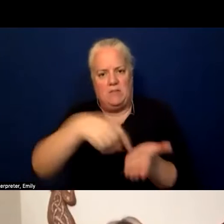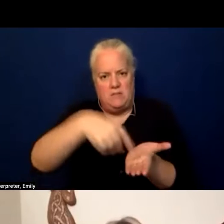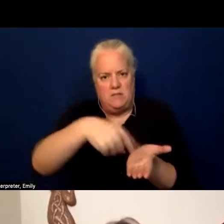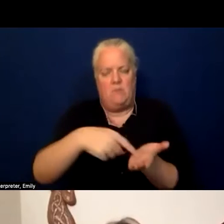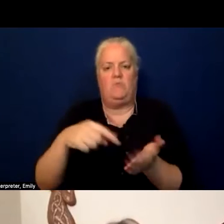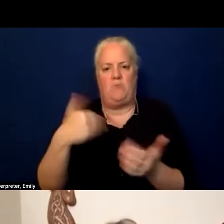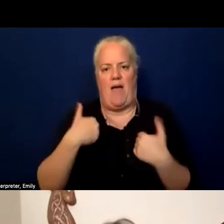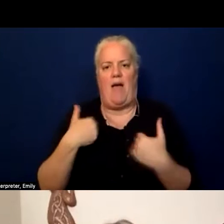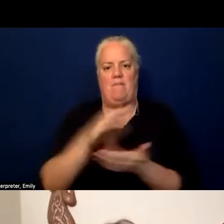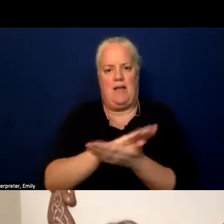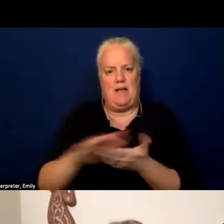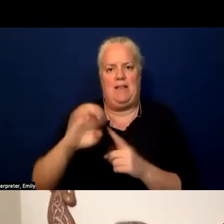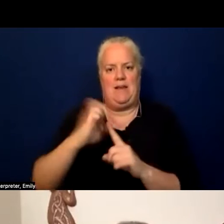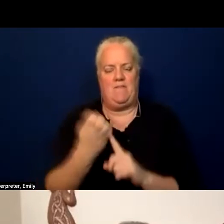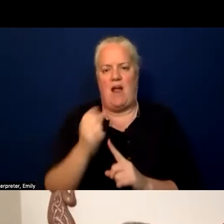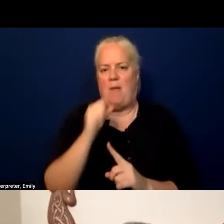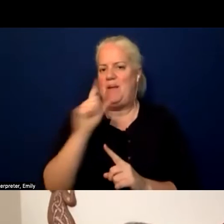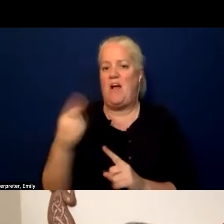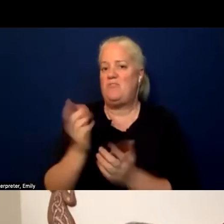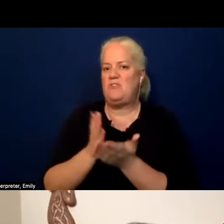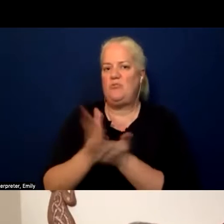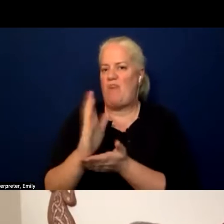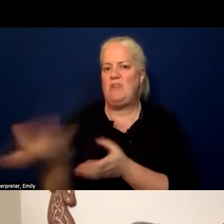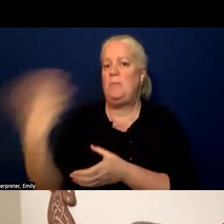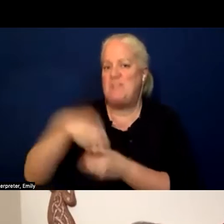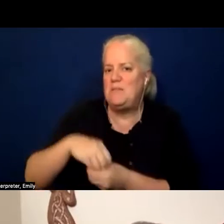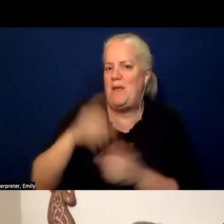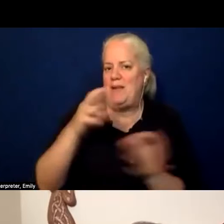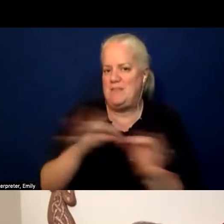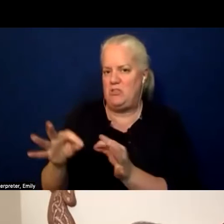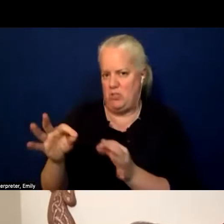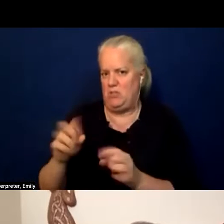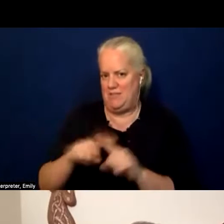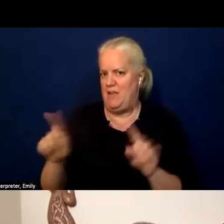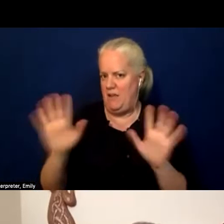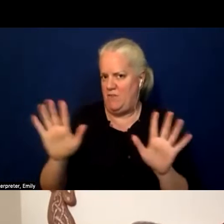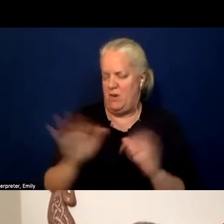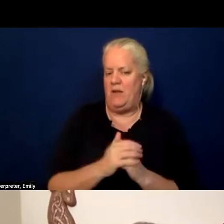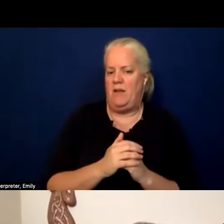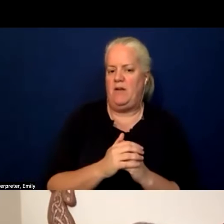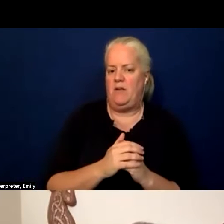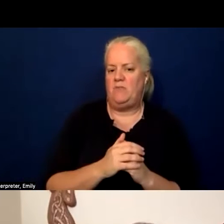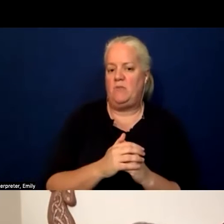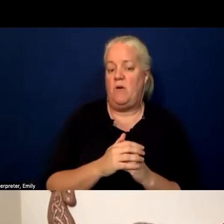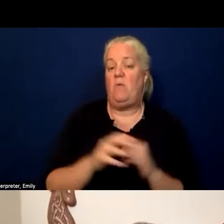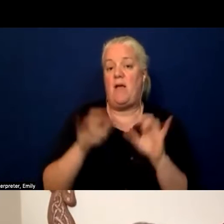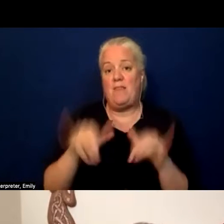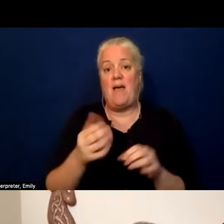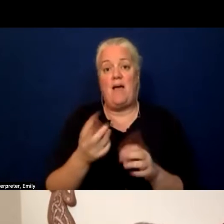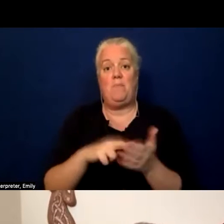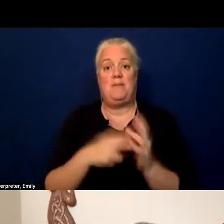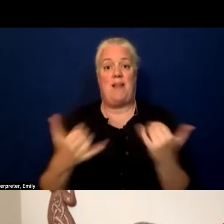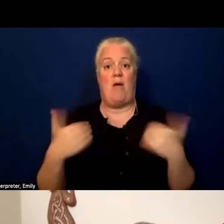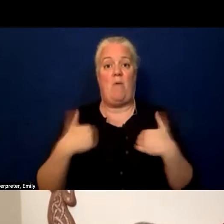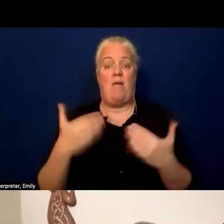environment, not just a right to participate in decisions. And that creates new possibilities for challenging unequal